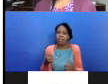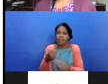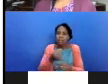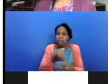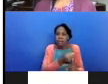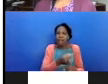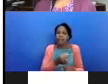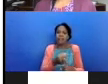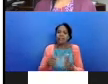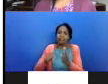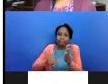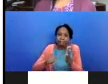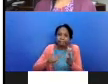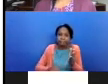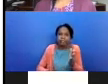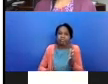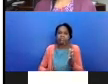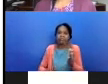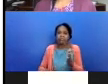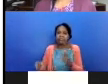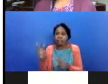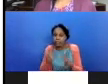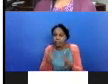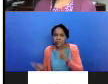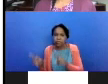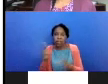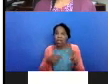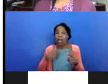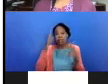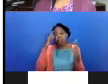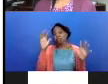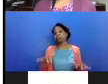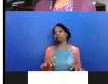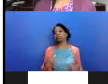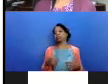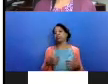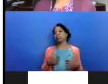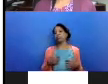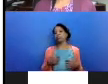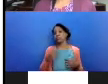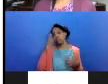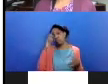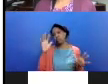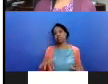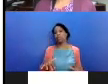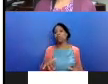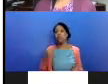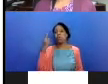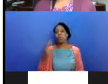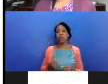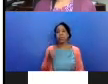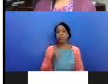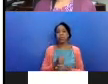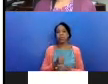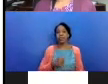story that was important. So I didn't tell anybody for the first year that I was experimenting, and just with other questions and other ways,